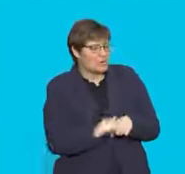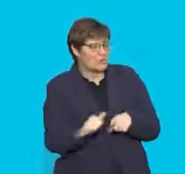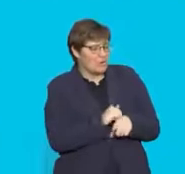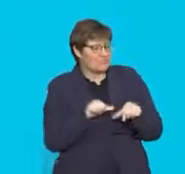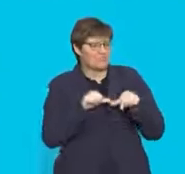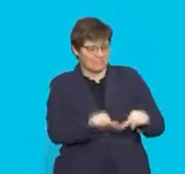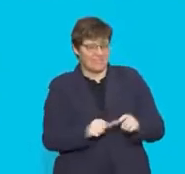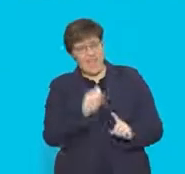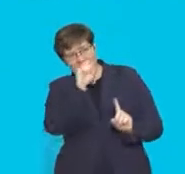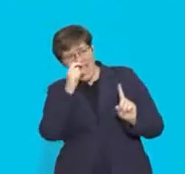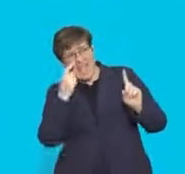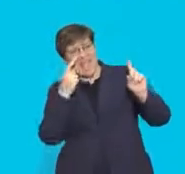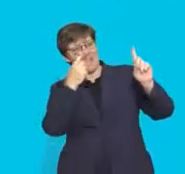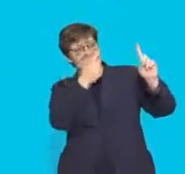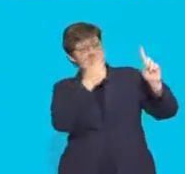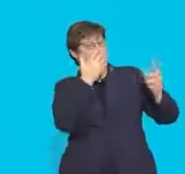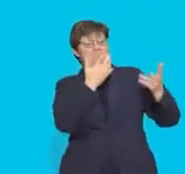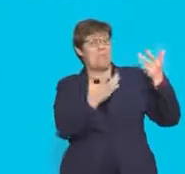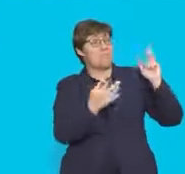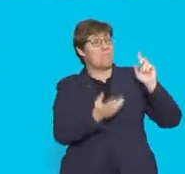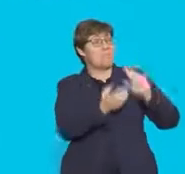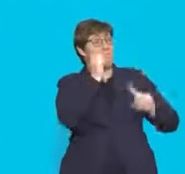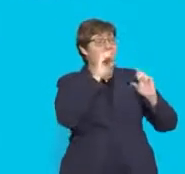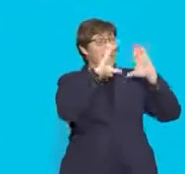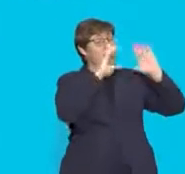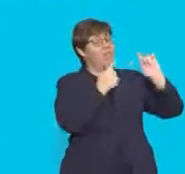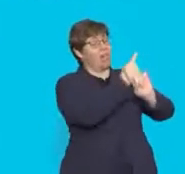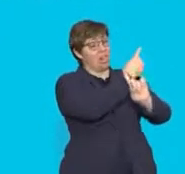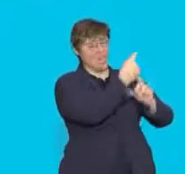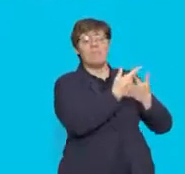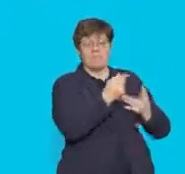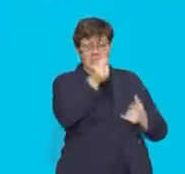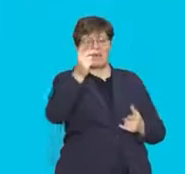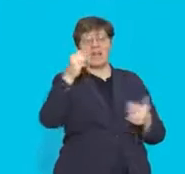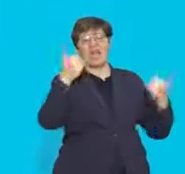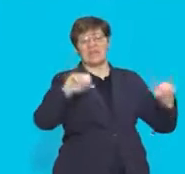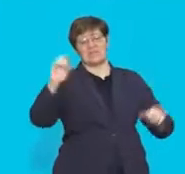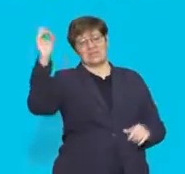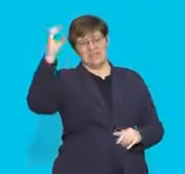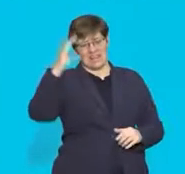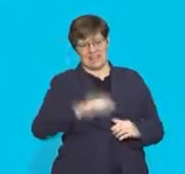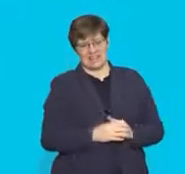practice. Aim for the moon, and perchance, if you don't get there, you'll be an